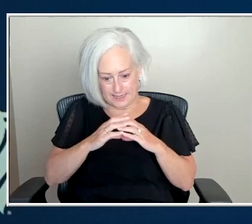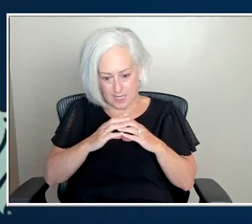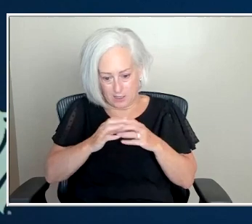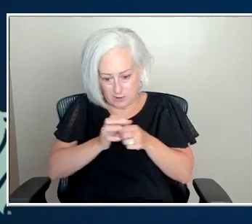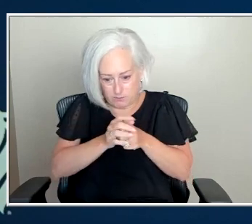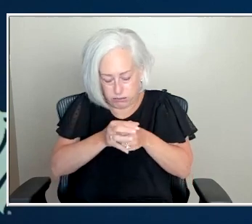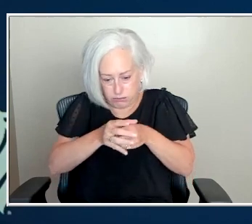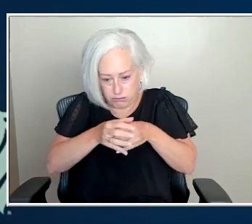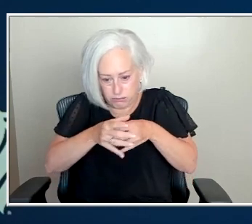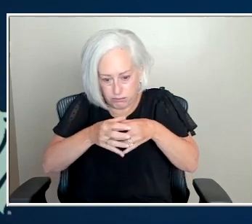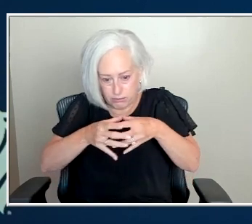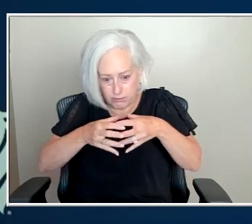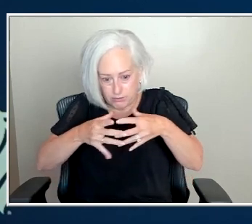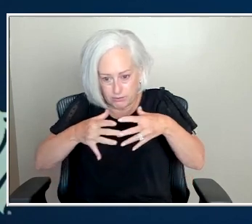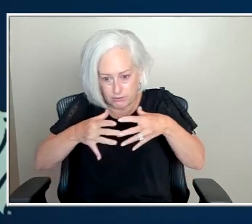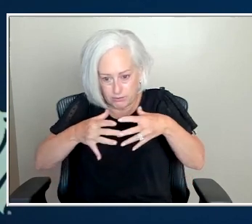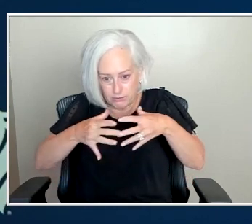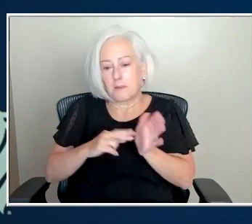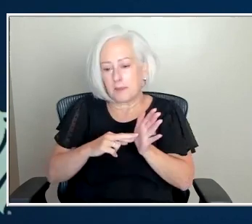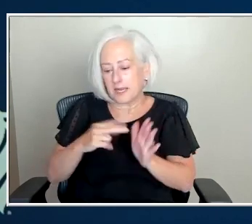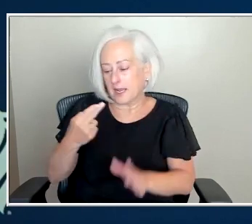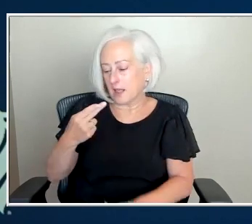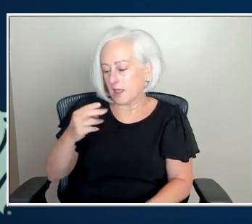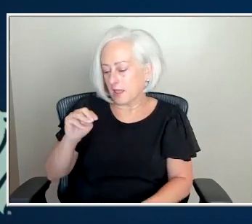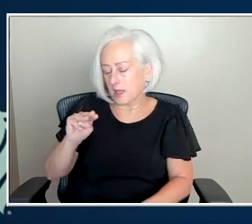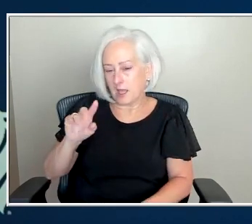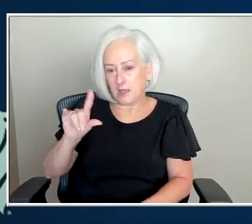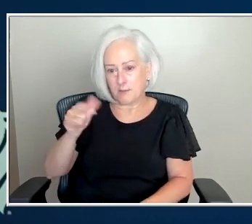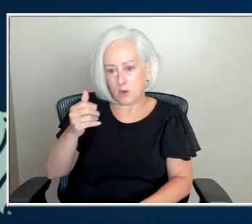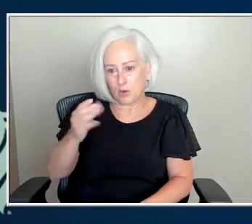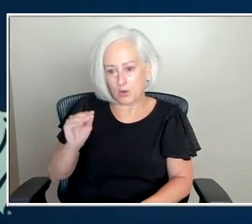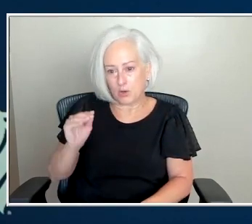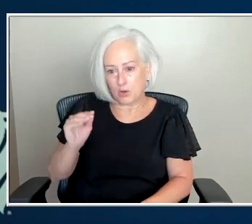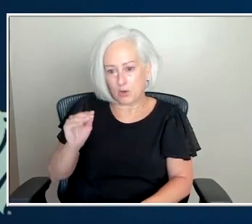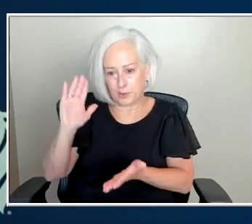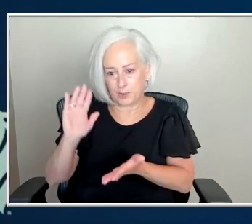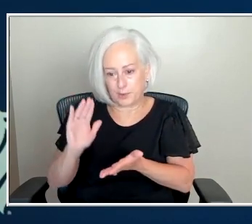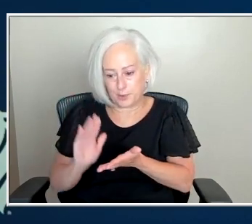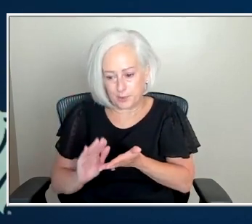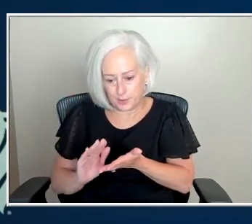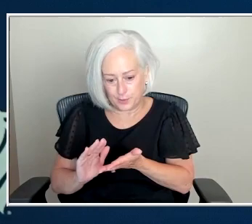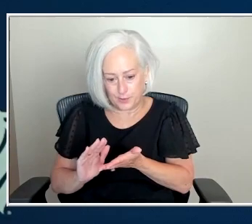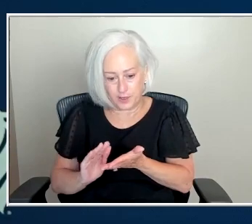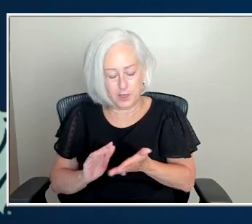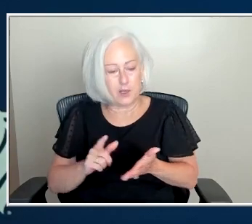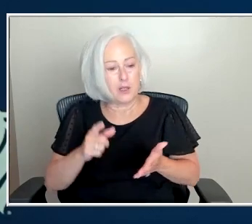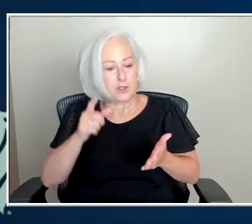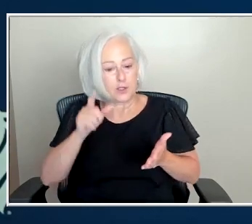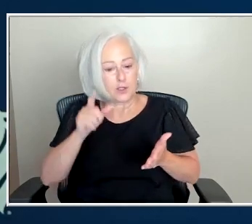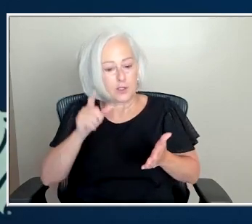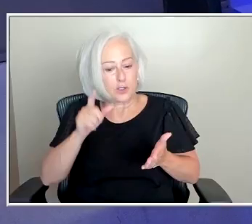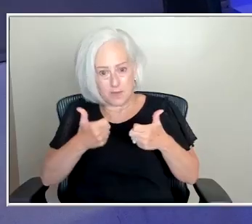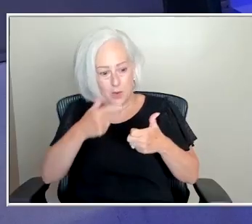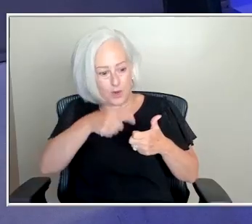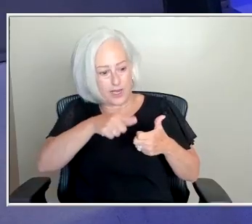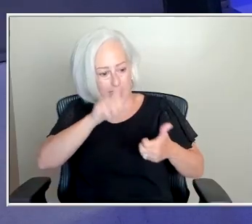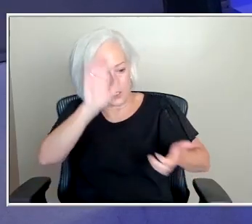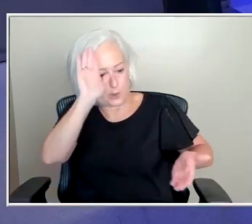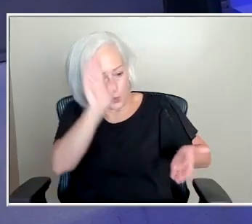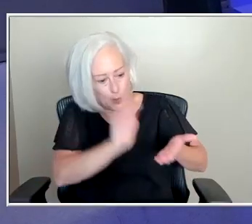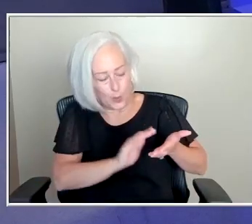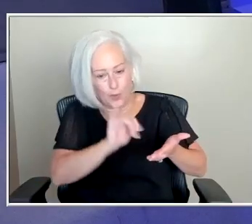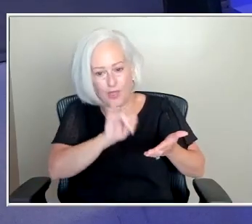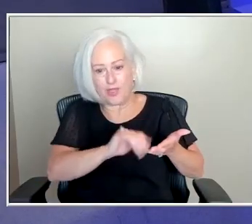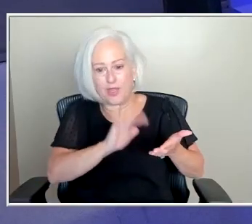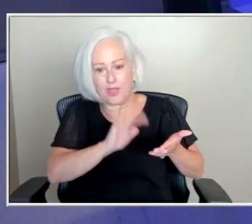cells are the problem, and we have to attack these cells, otherwise they completely crowd out the entire normal immune system. So Greg, your first rounds of chemo